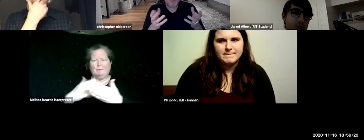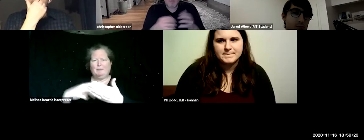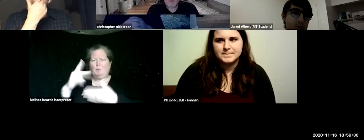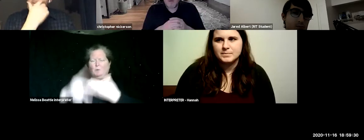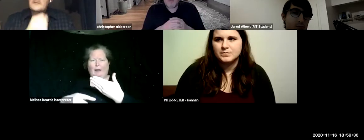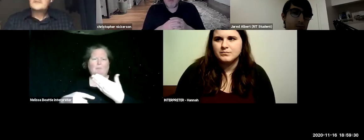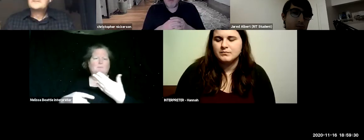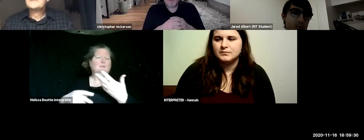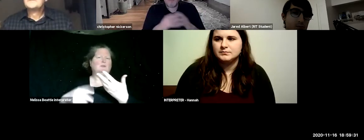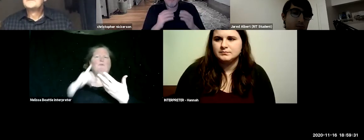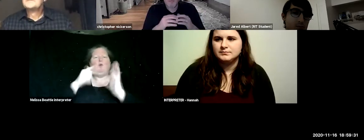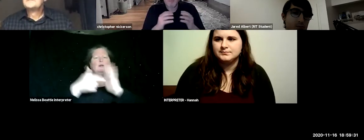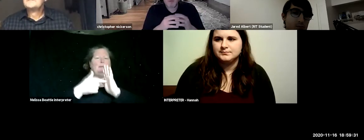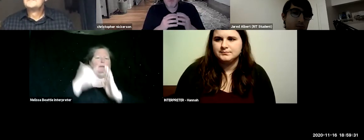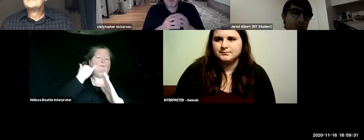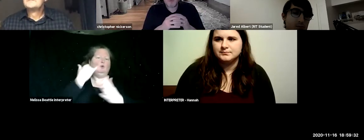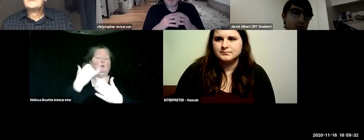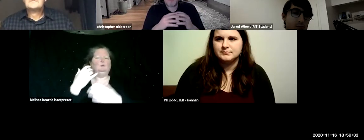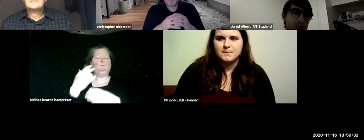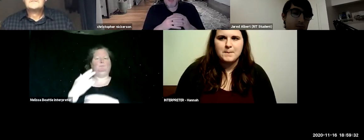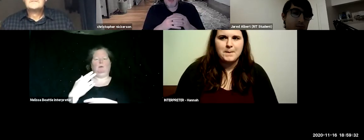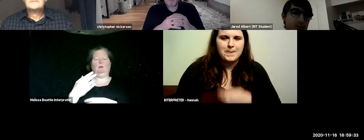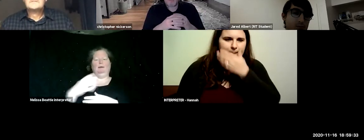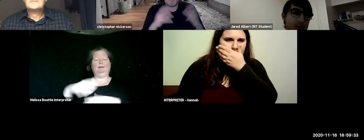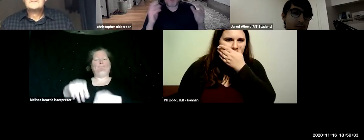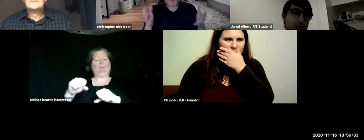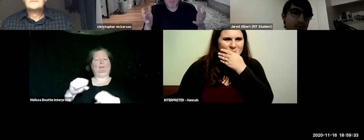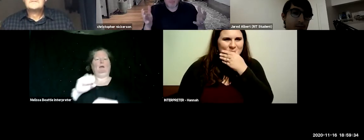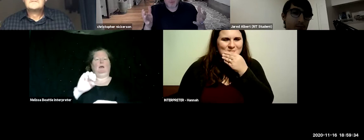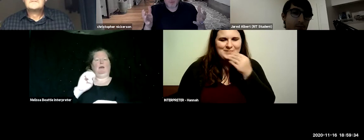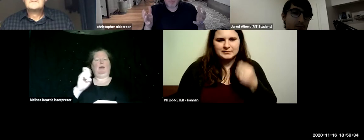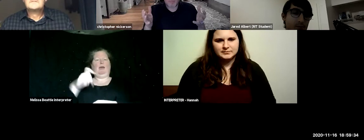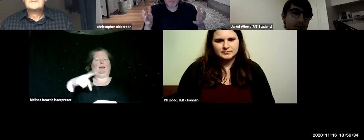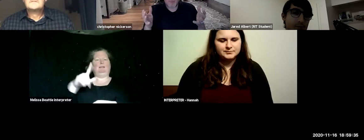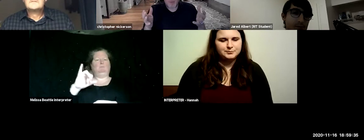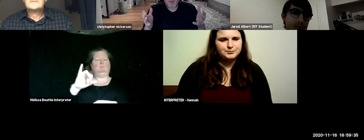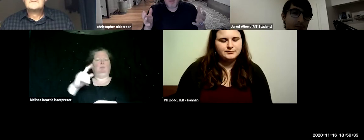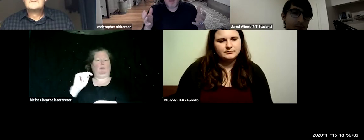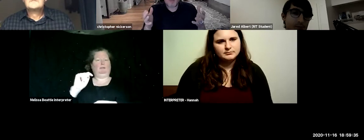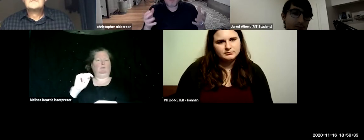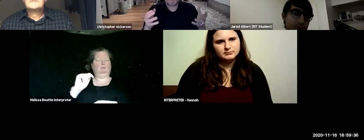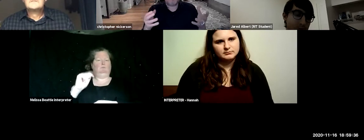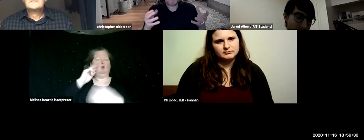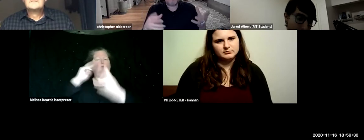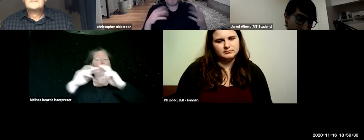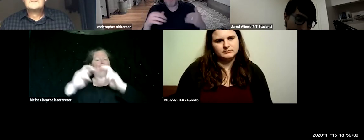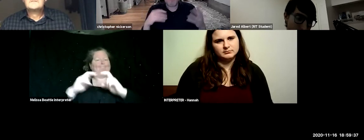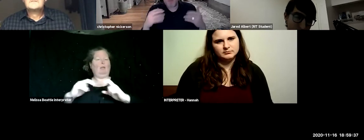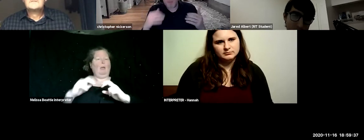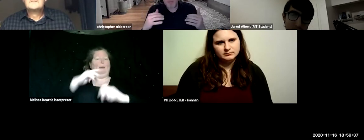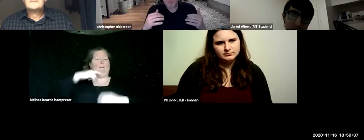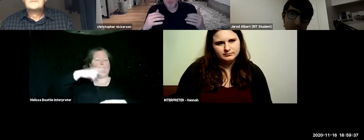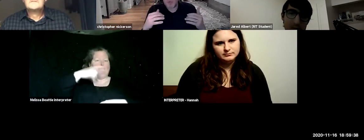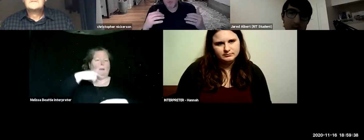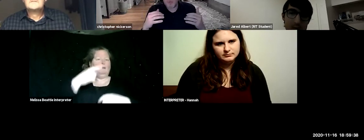exploit, I think that it's really beneficial to look at public exploit code and be able to rewrite